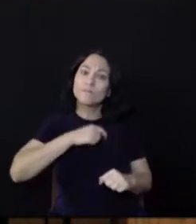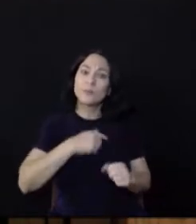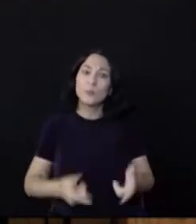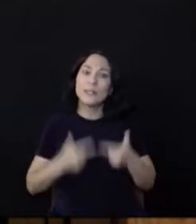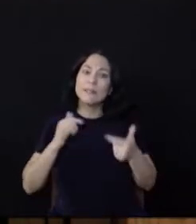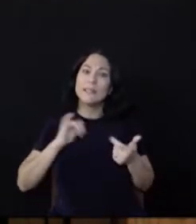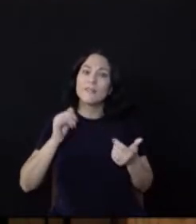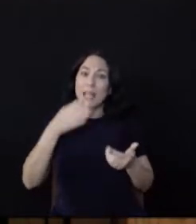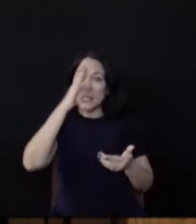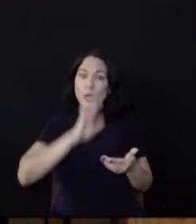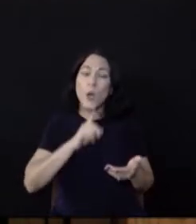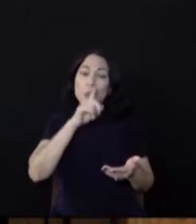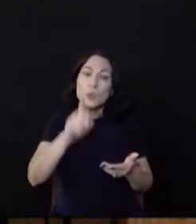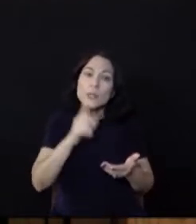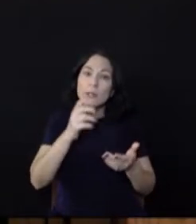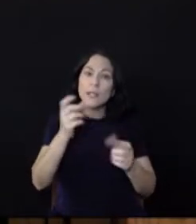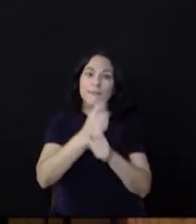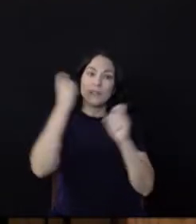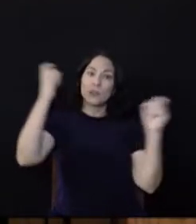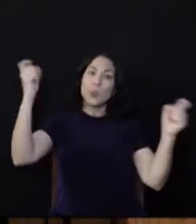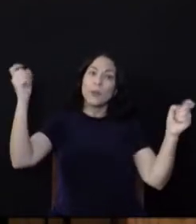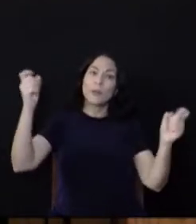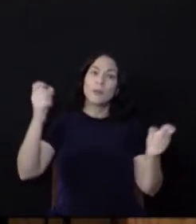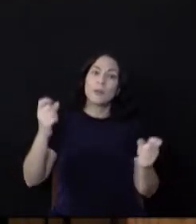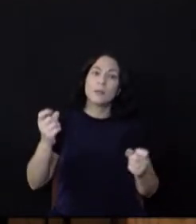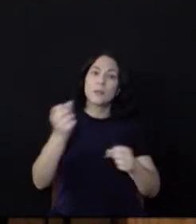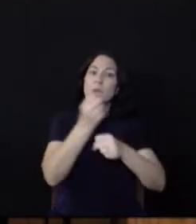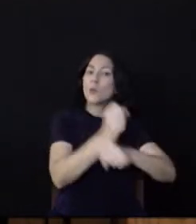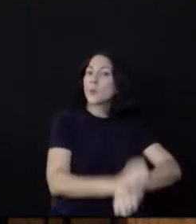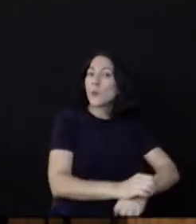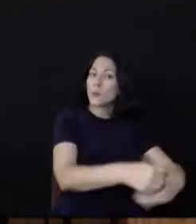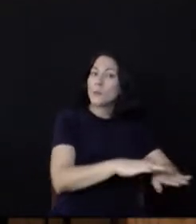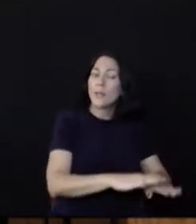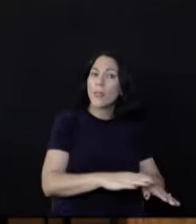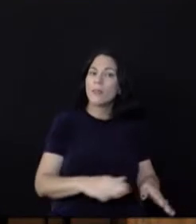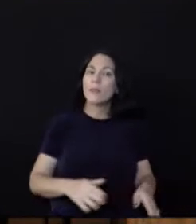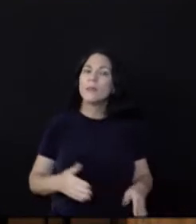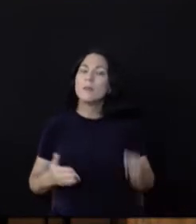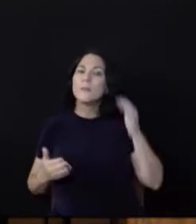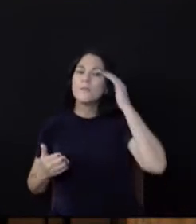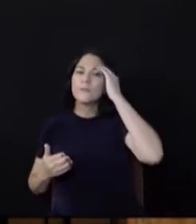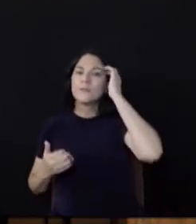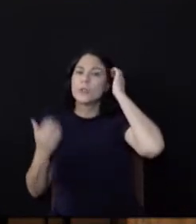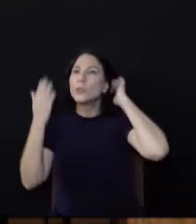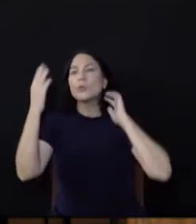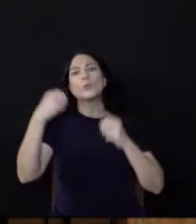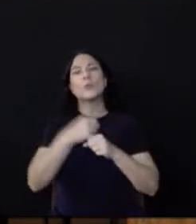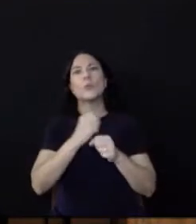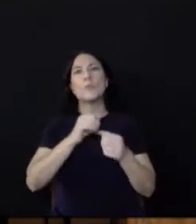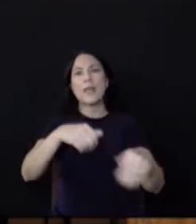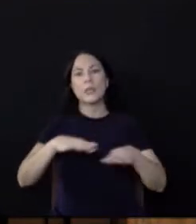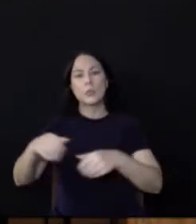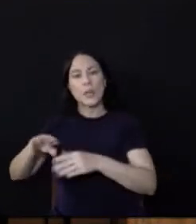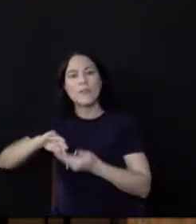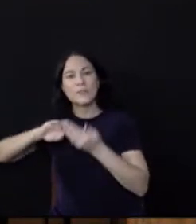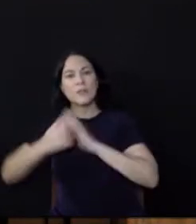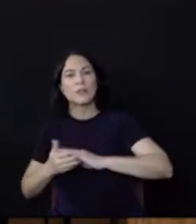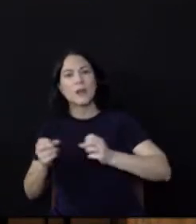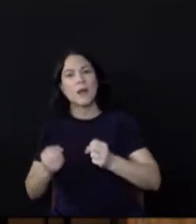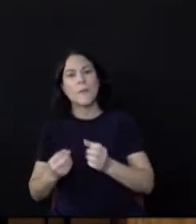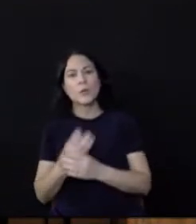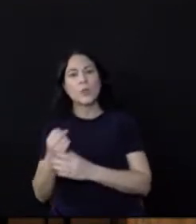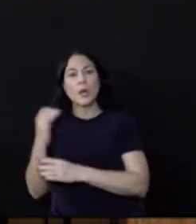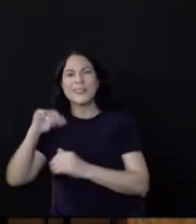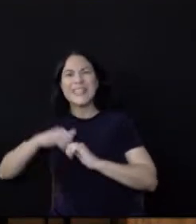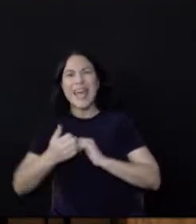is victorious over death? How could we sing, "You make graves into gardens"? If Christ is not raised, how could we